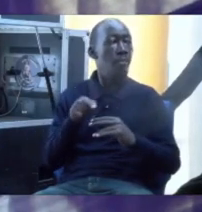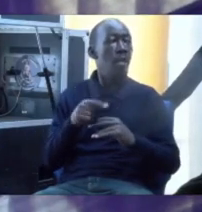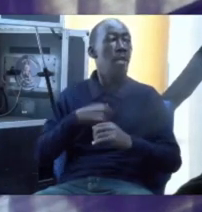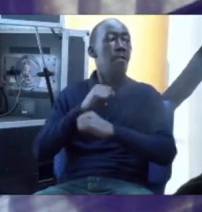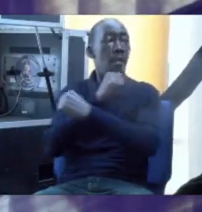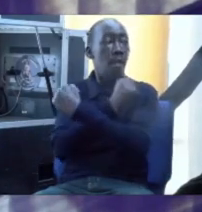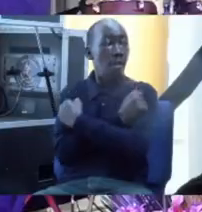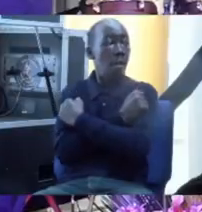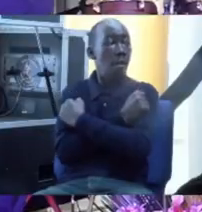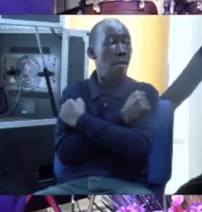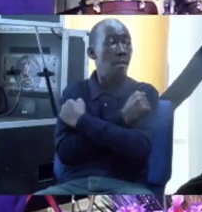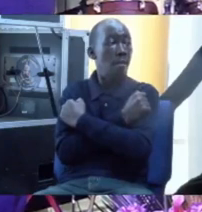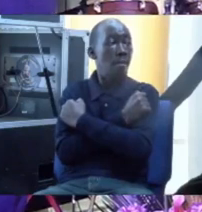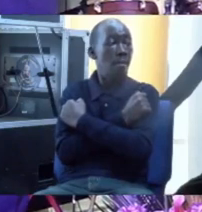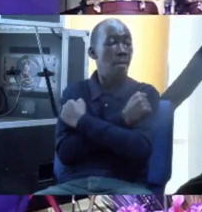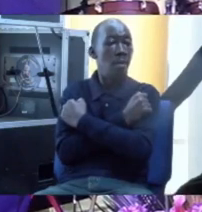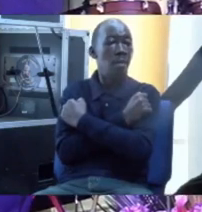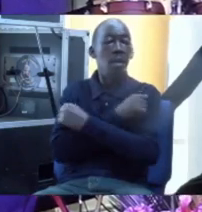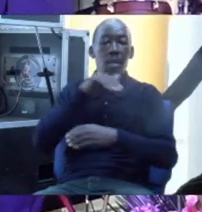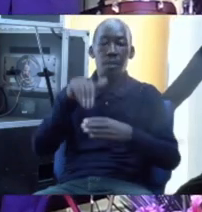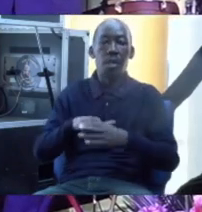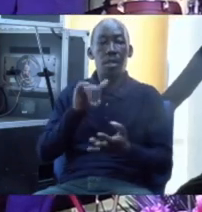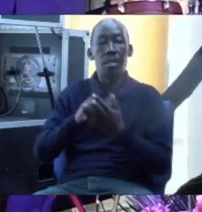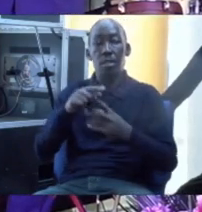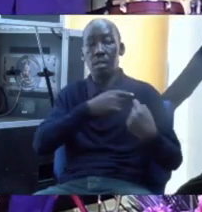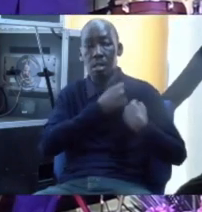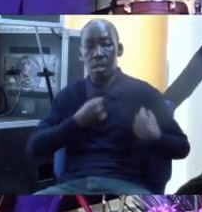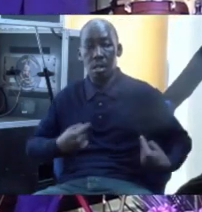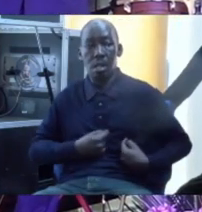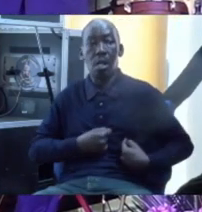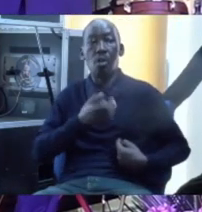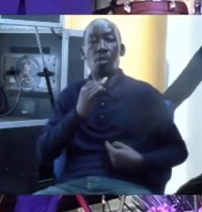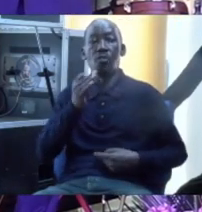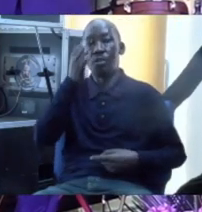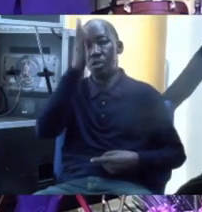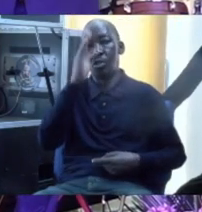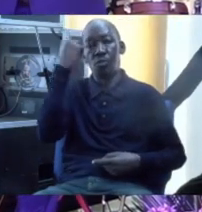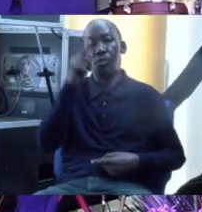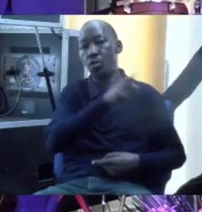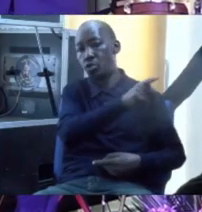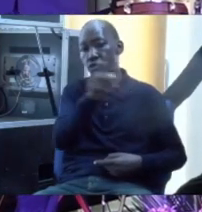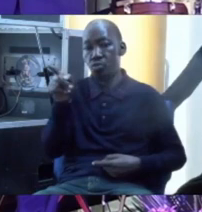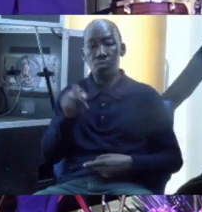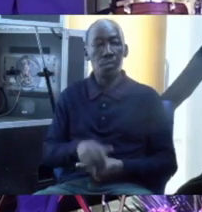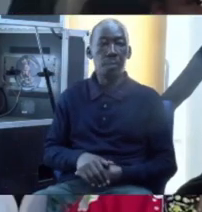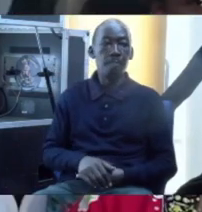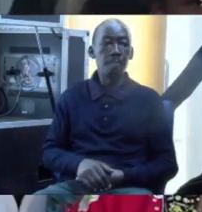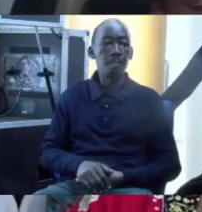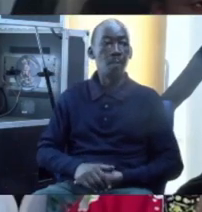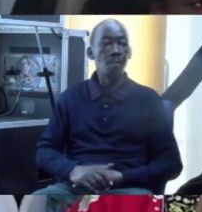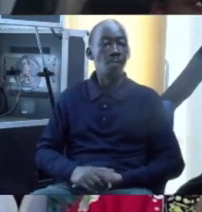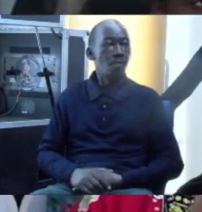upendo ulio katika moyo wa Mungu kajili yako. Of God for you.